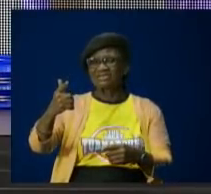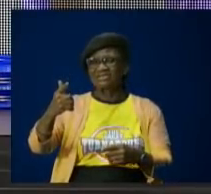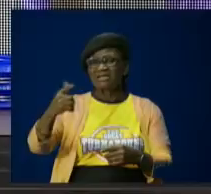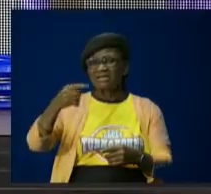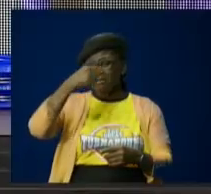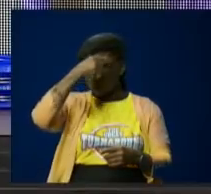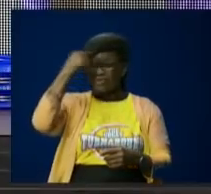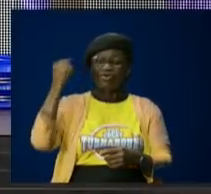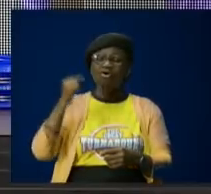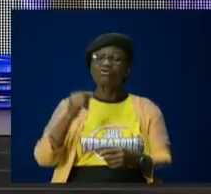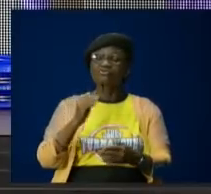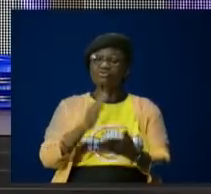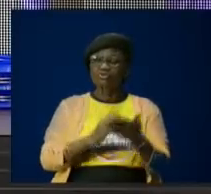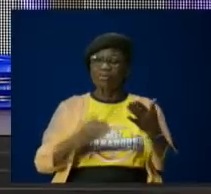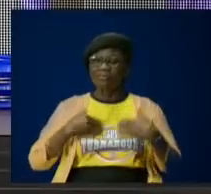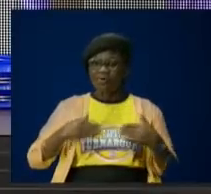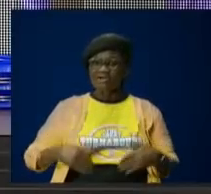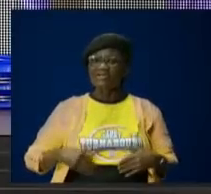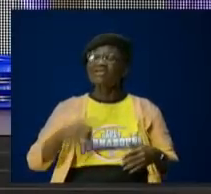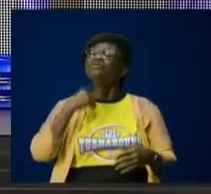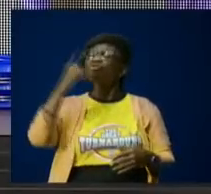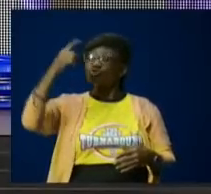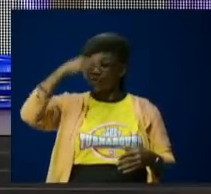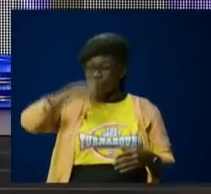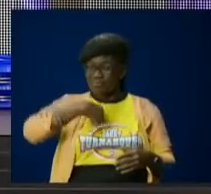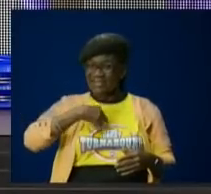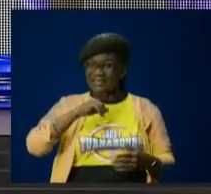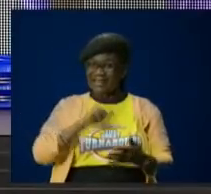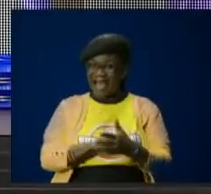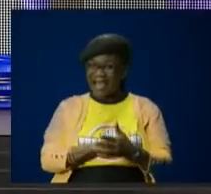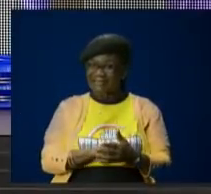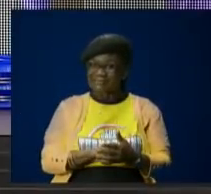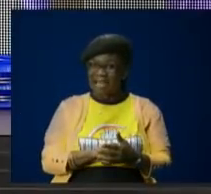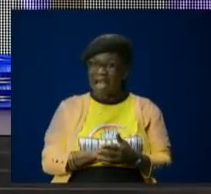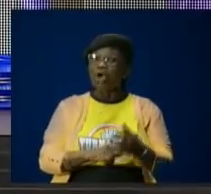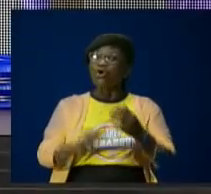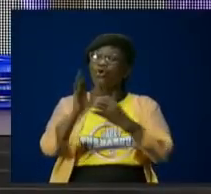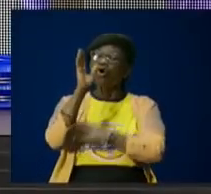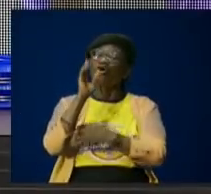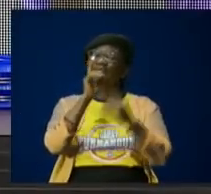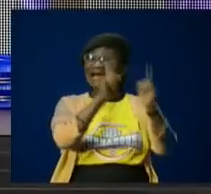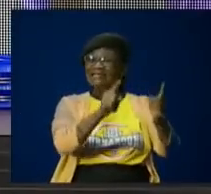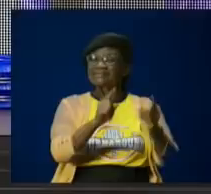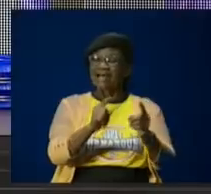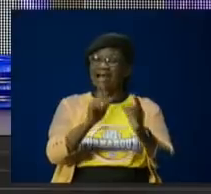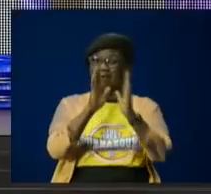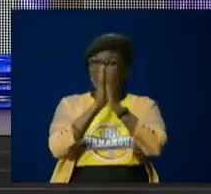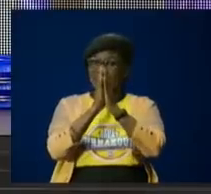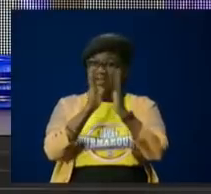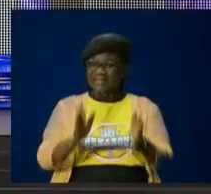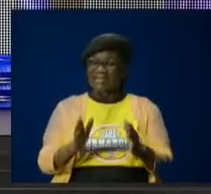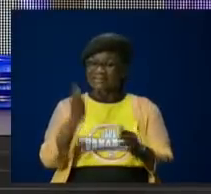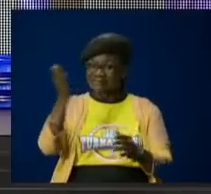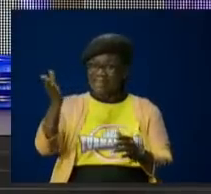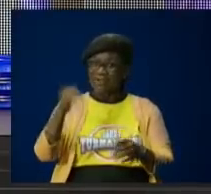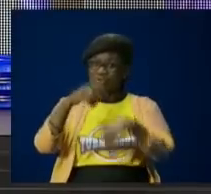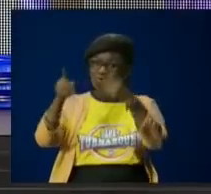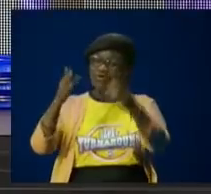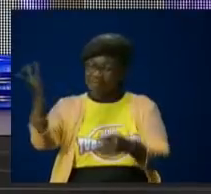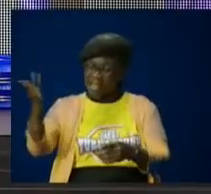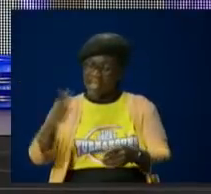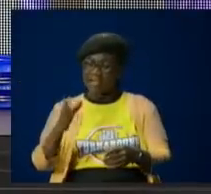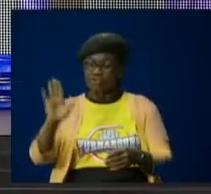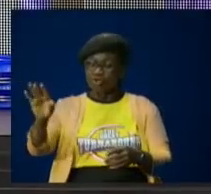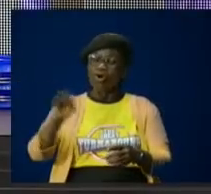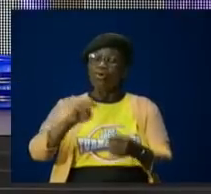because somebody told me that if, oh, God answers prayers there, go there, your problem will be solved. And I got there and they